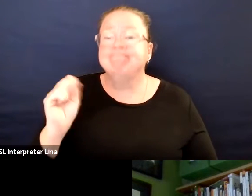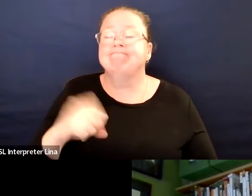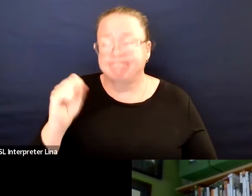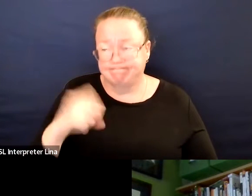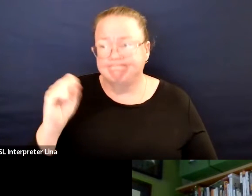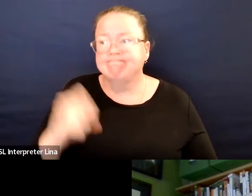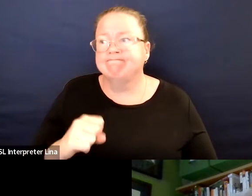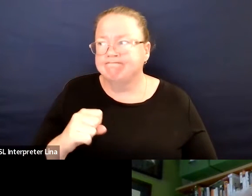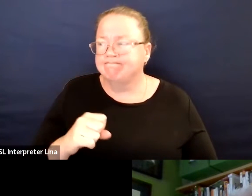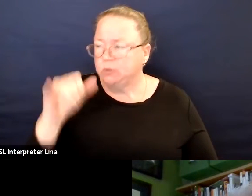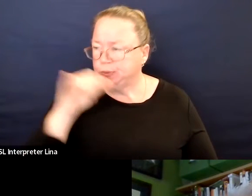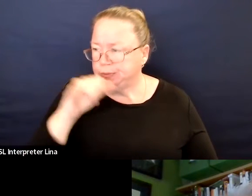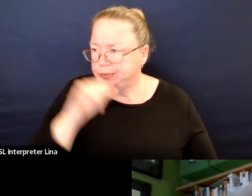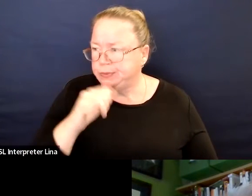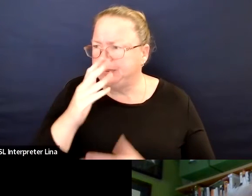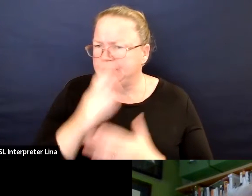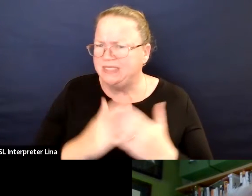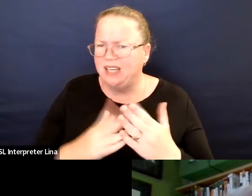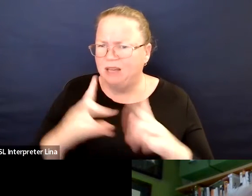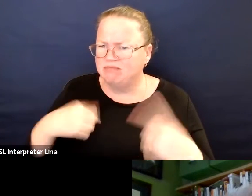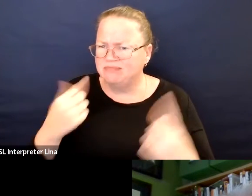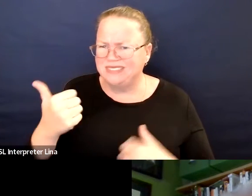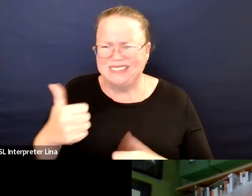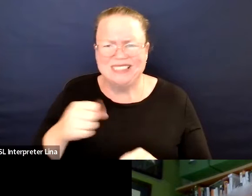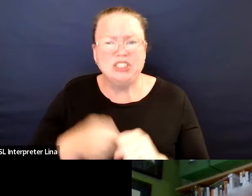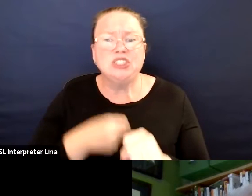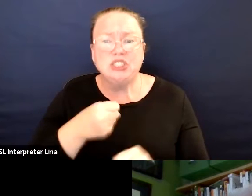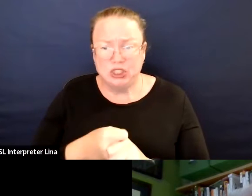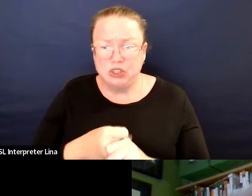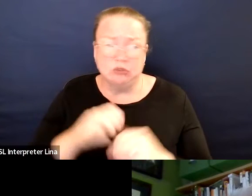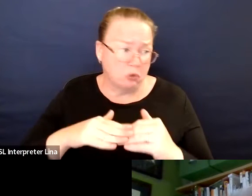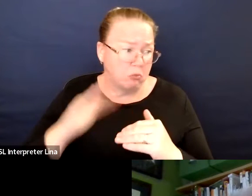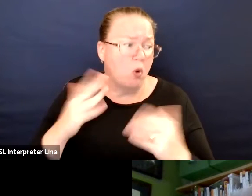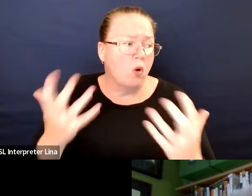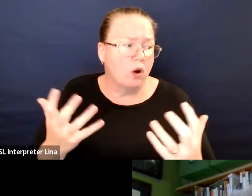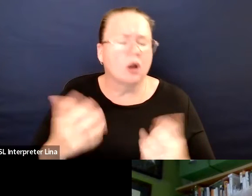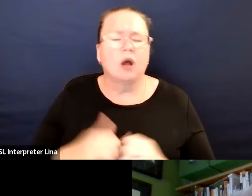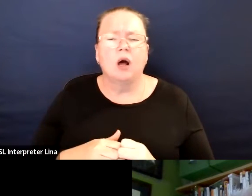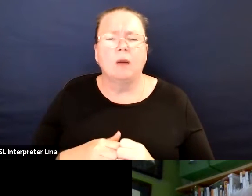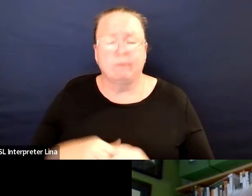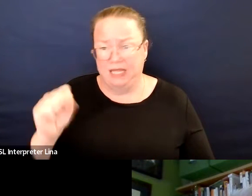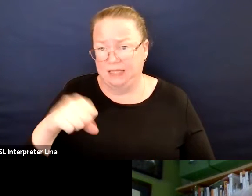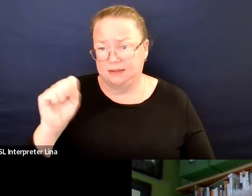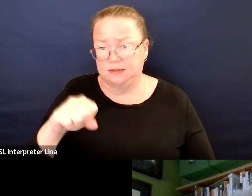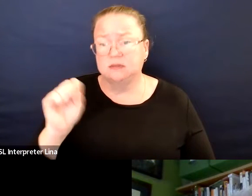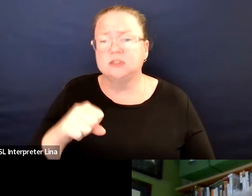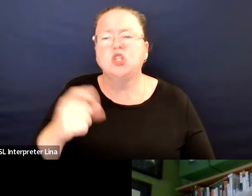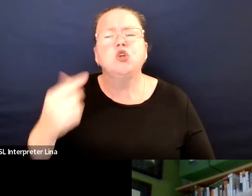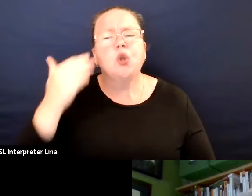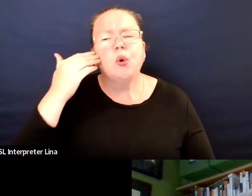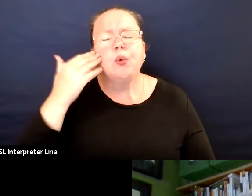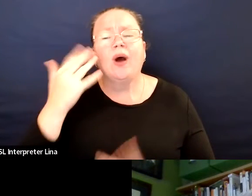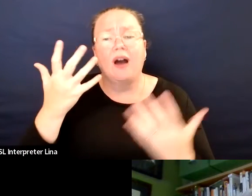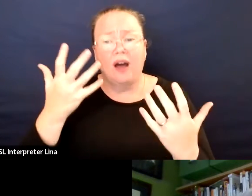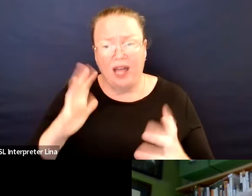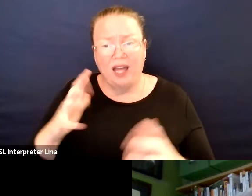generally, we've had some that would have been with us 10 years or more. Yeah, you know, once